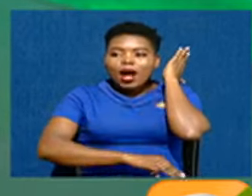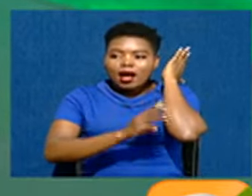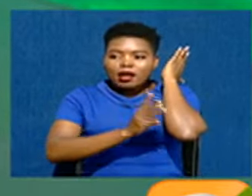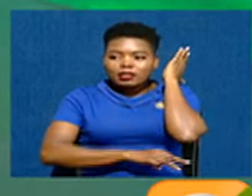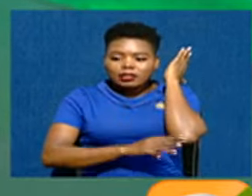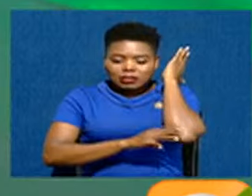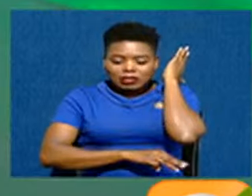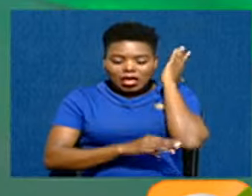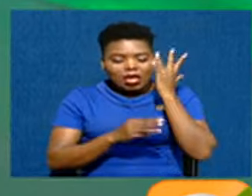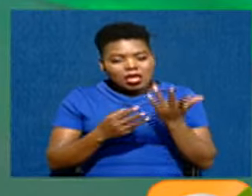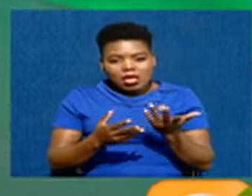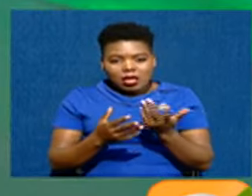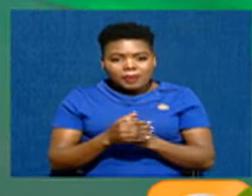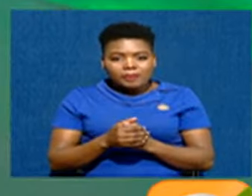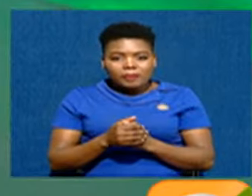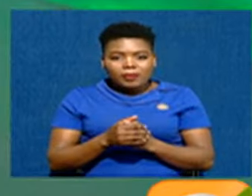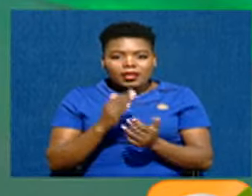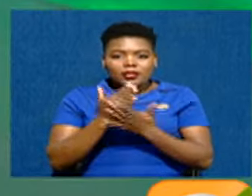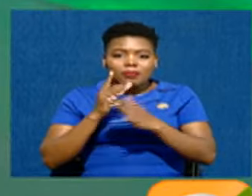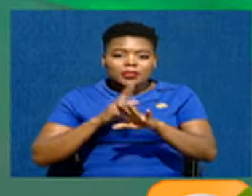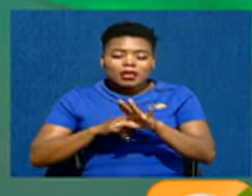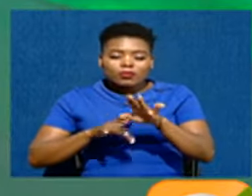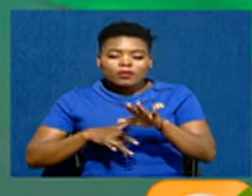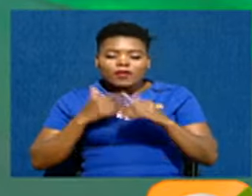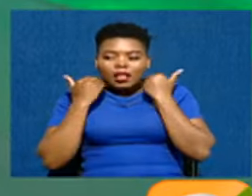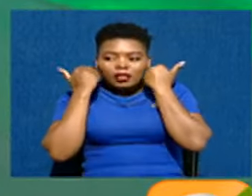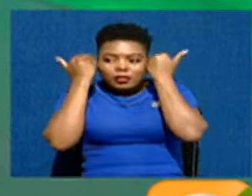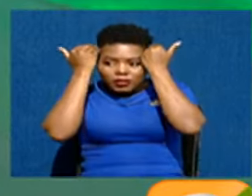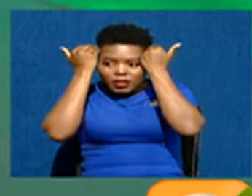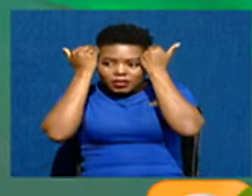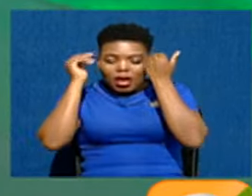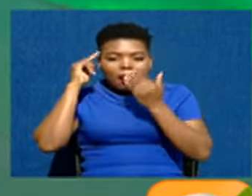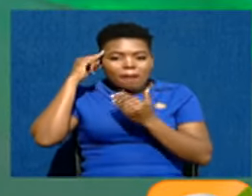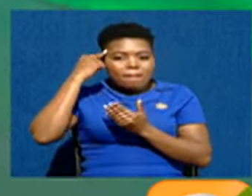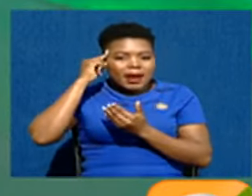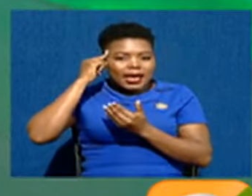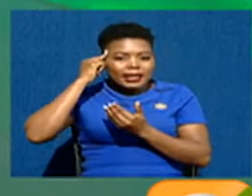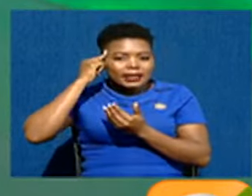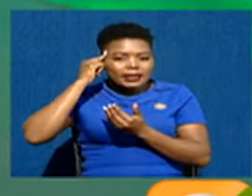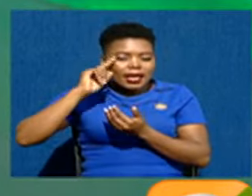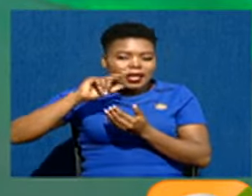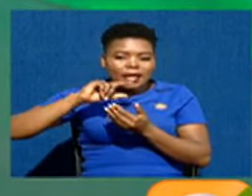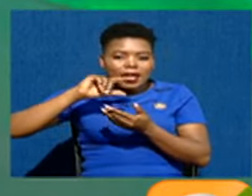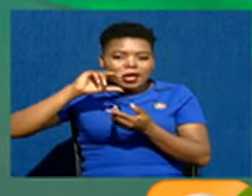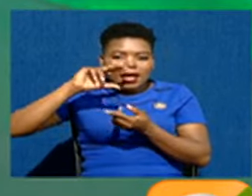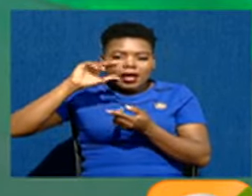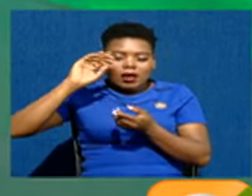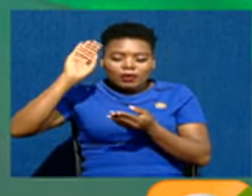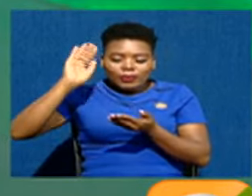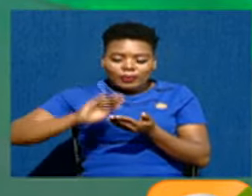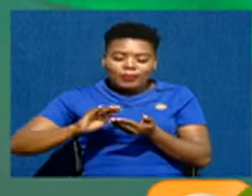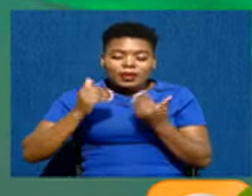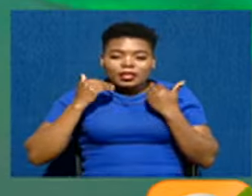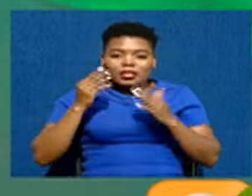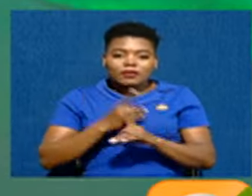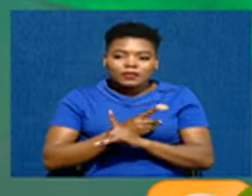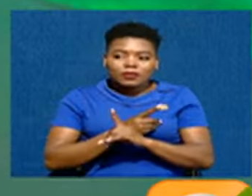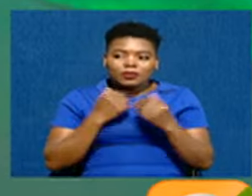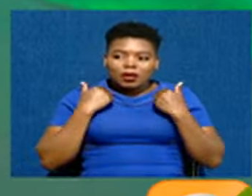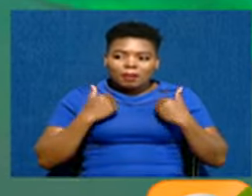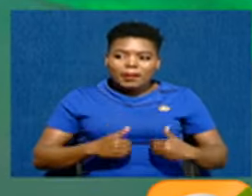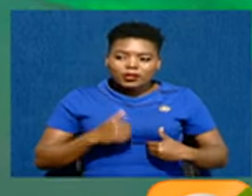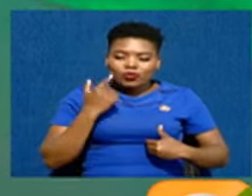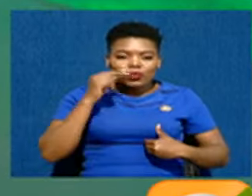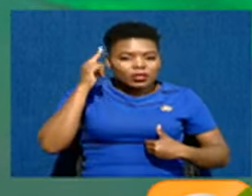stable mentally, most of the time you get traumatized. Most of the challenges. Life is about how you handle trouble. The difference between a person who is stable and who is